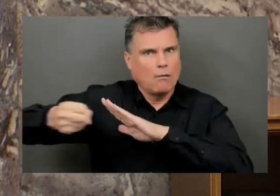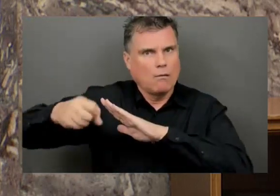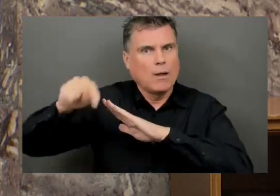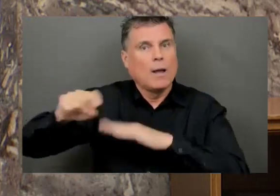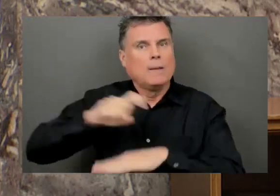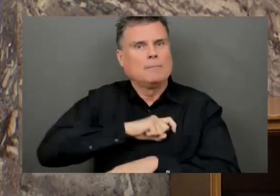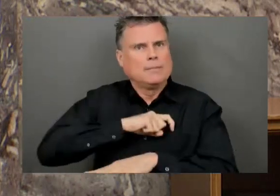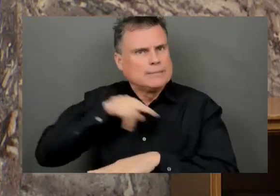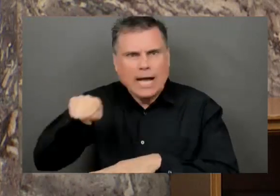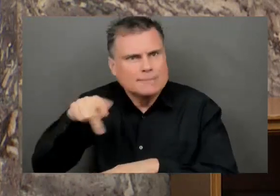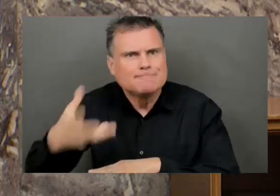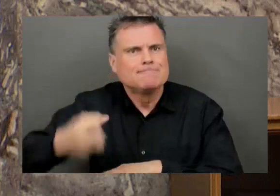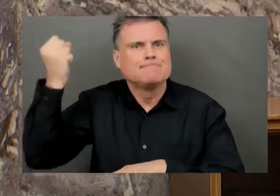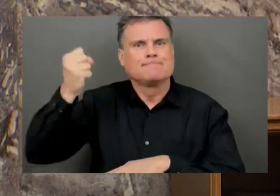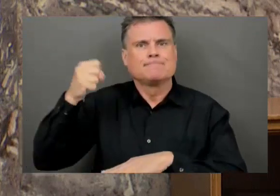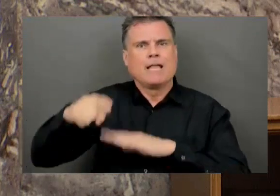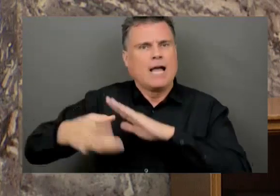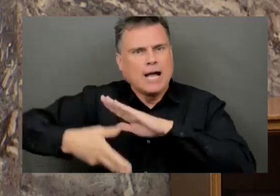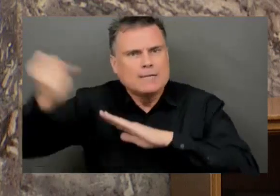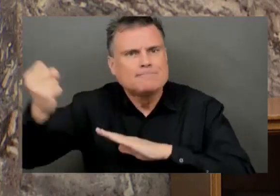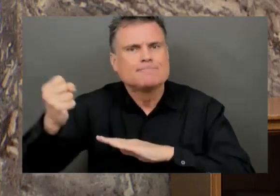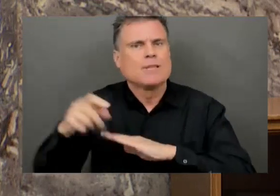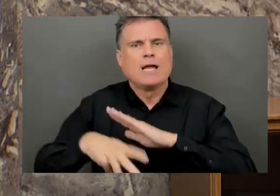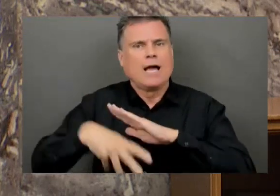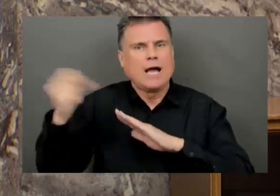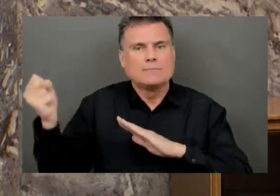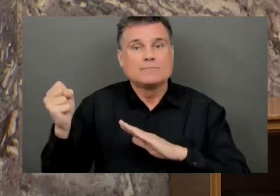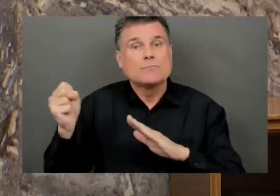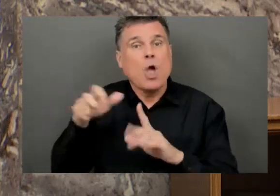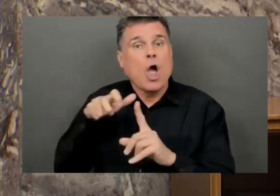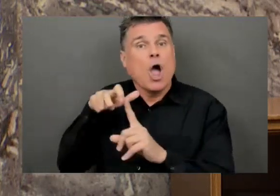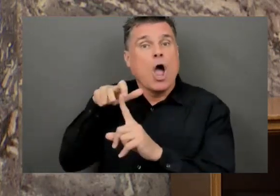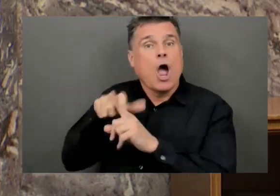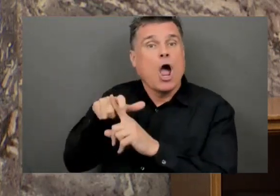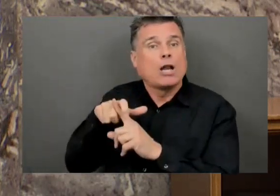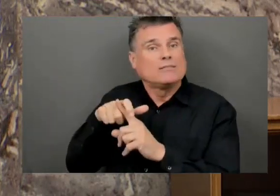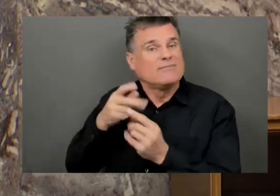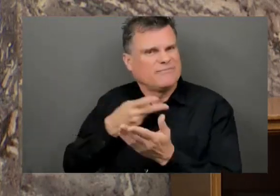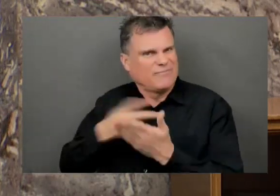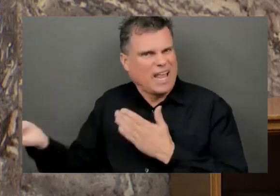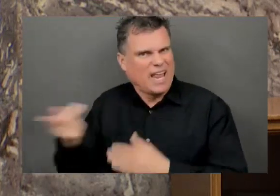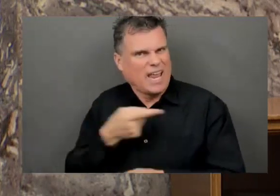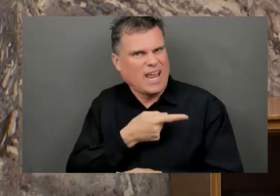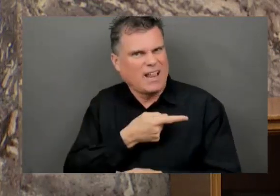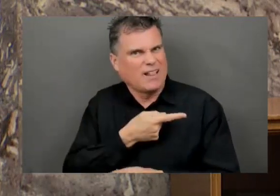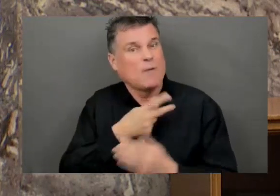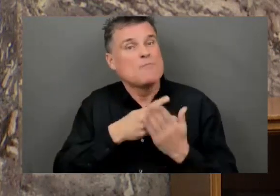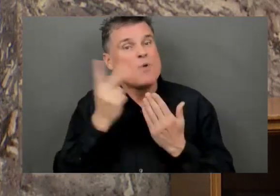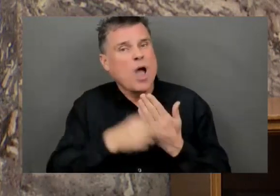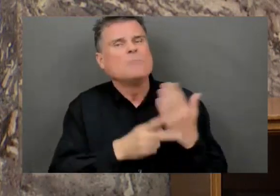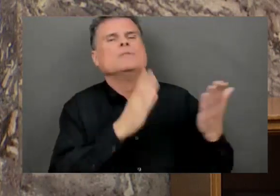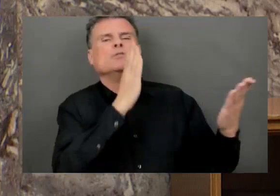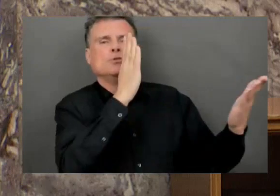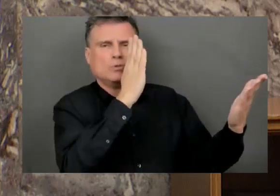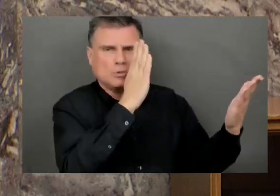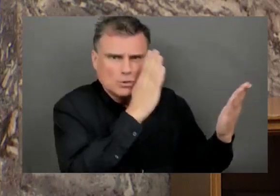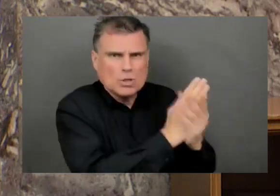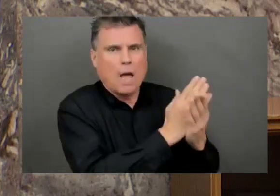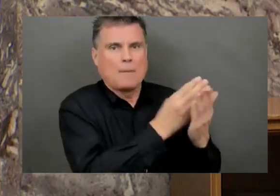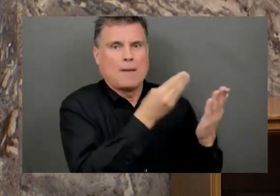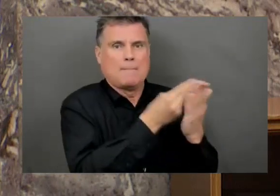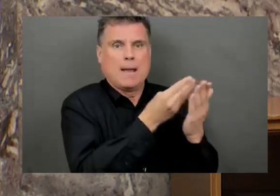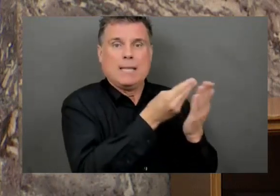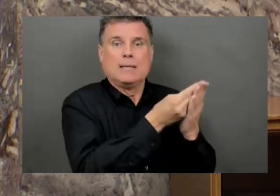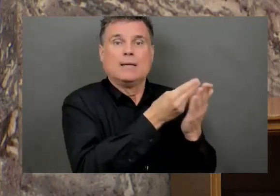failures. What will it take for this Premier to end the NDP's taxpayer-funded drug trafficking and